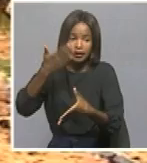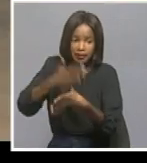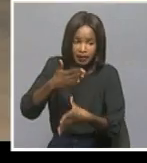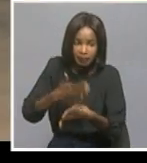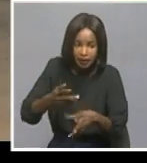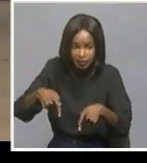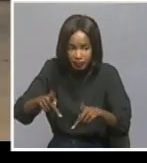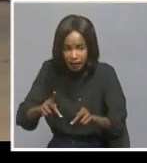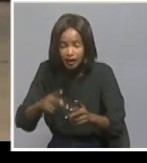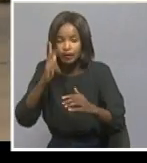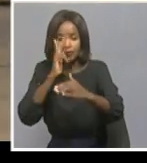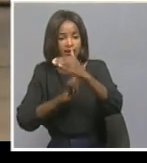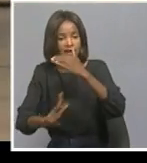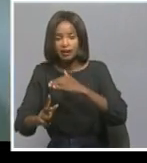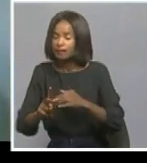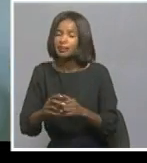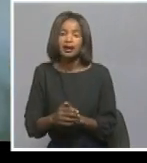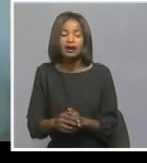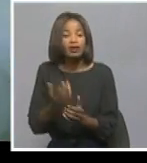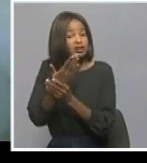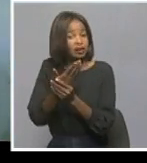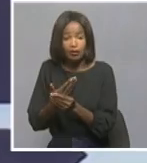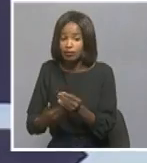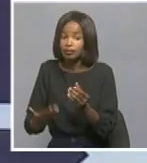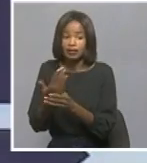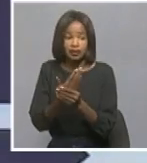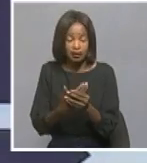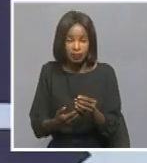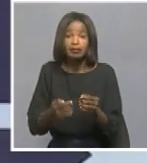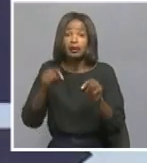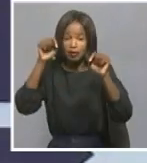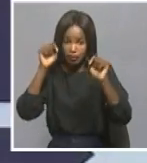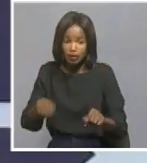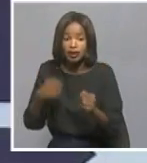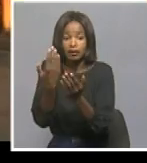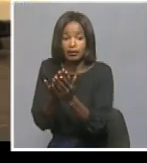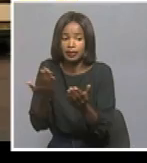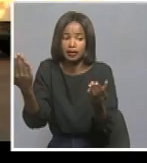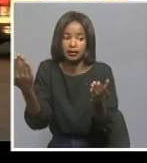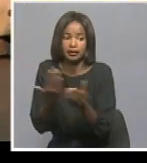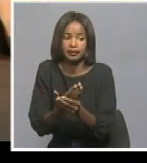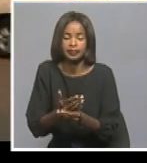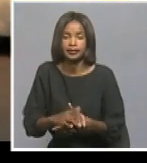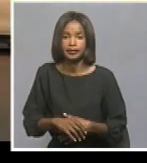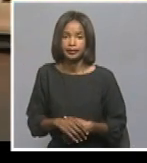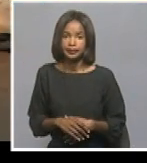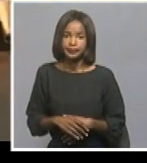tourist visa to enter the country. And maybe those are the cases that have been referred back to the